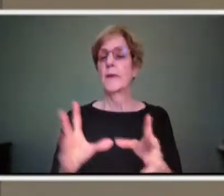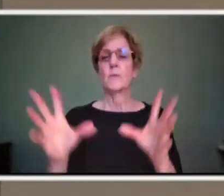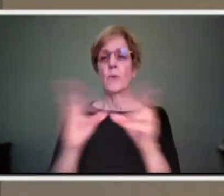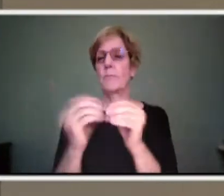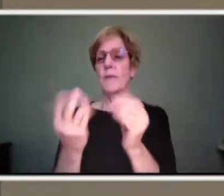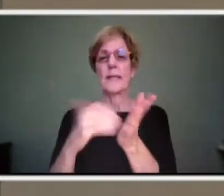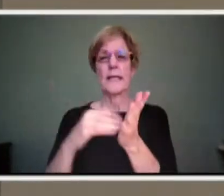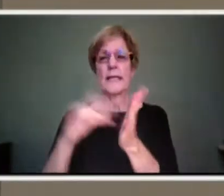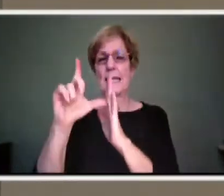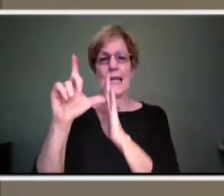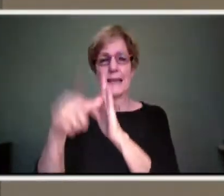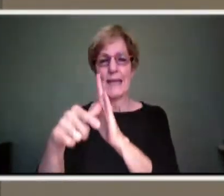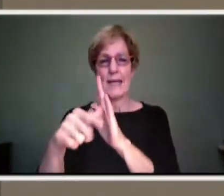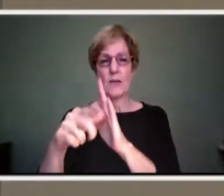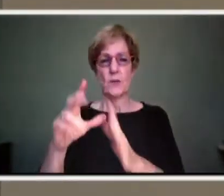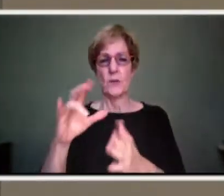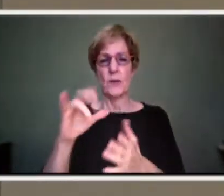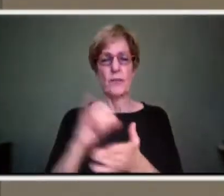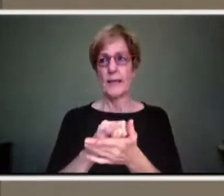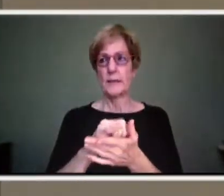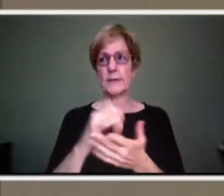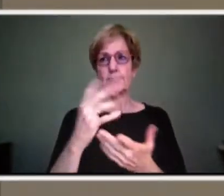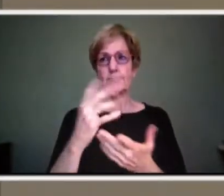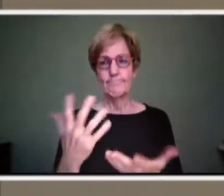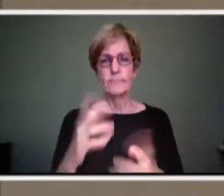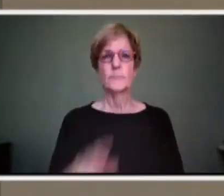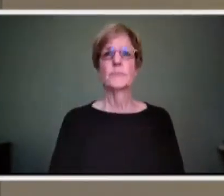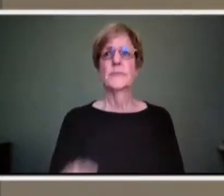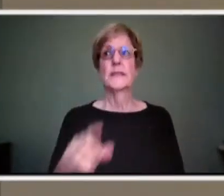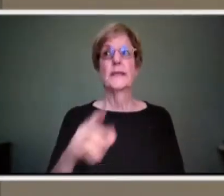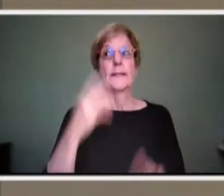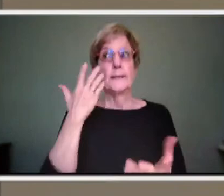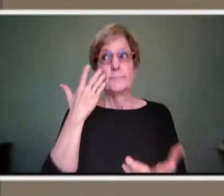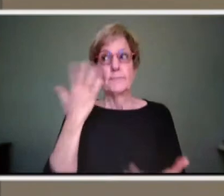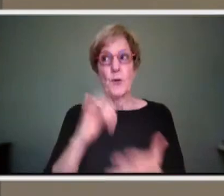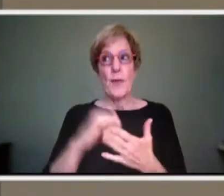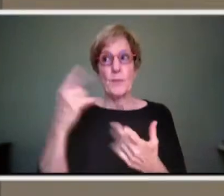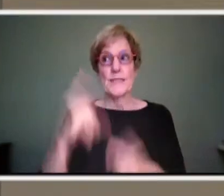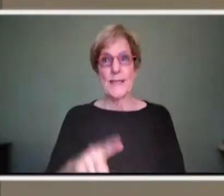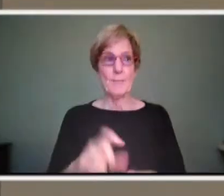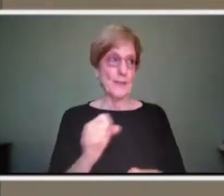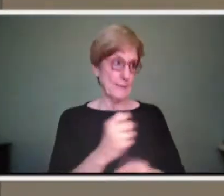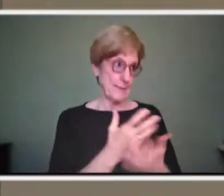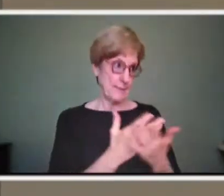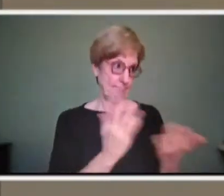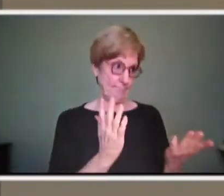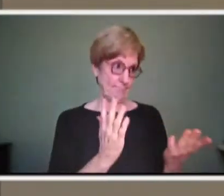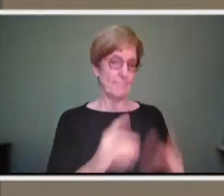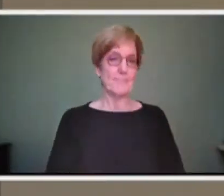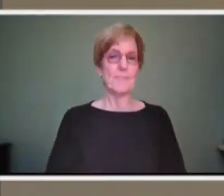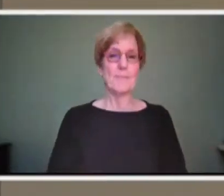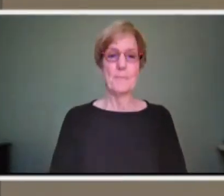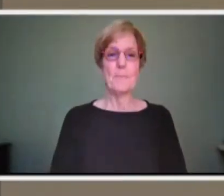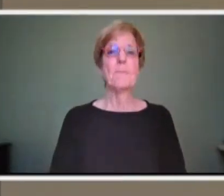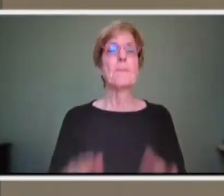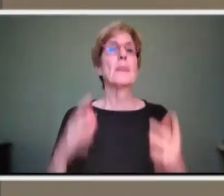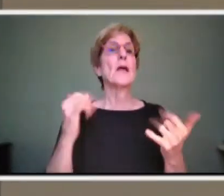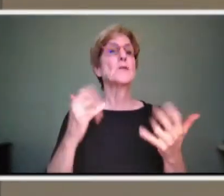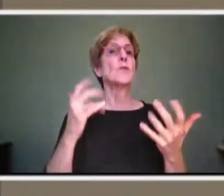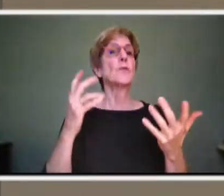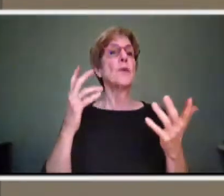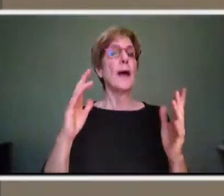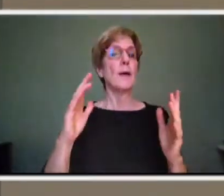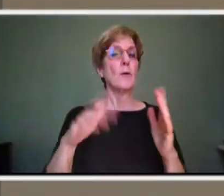not see that happening tonight. So don't prove me wrong, Council. Now we will move on to